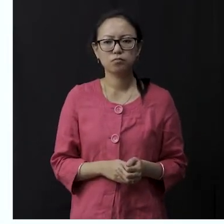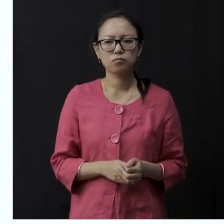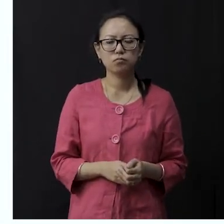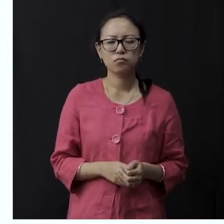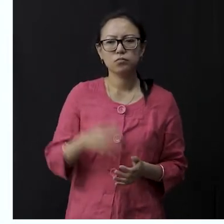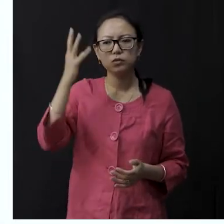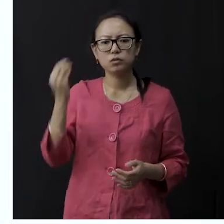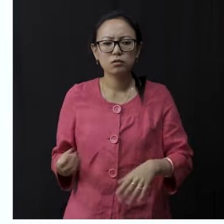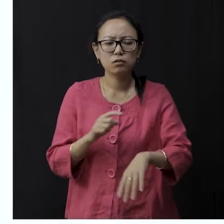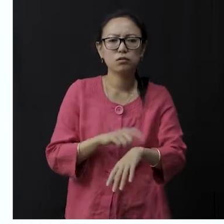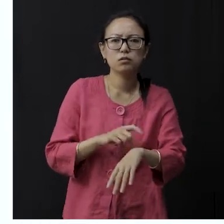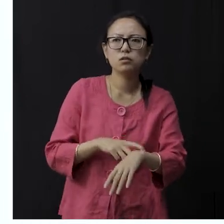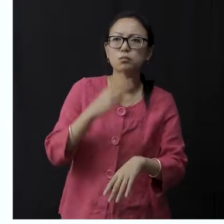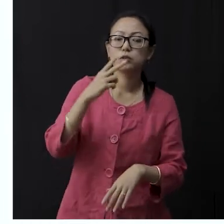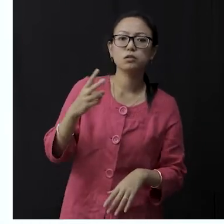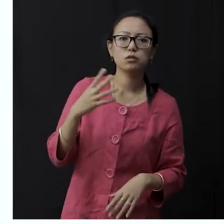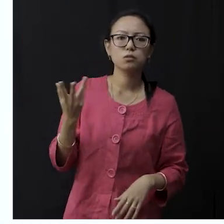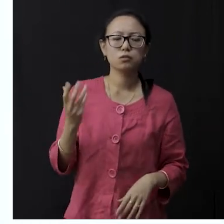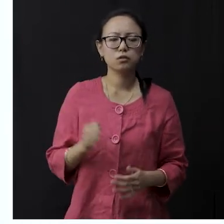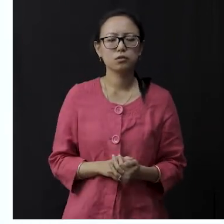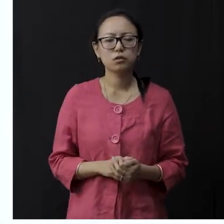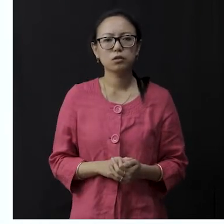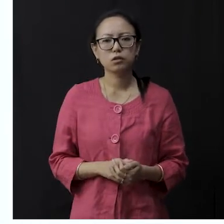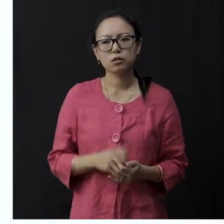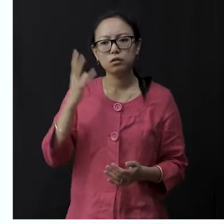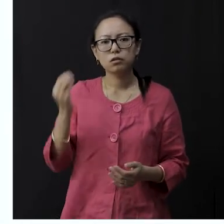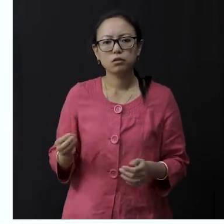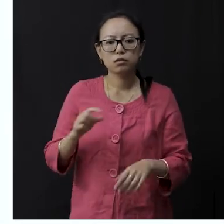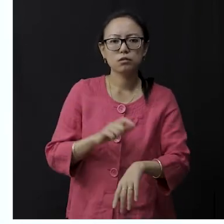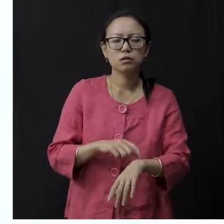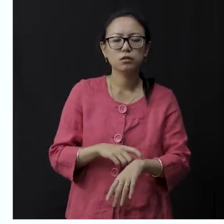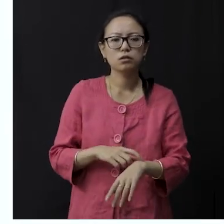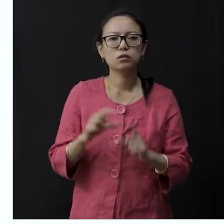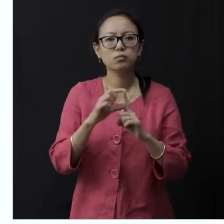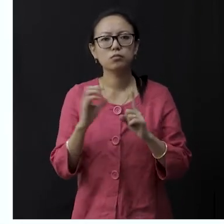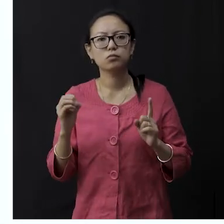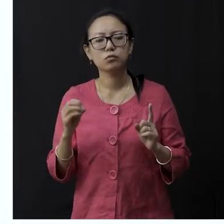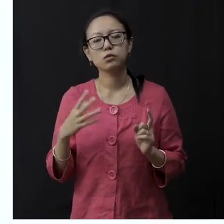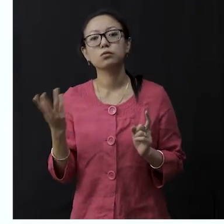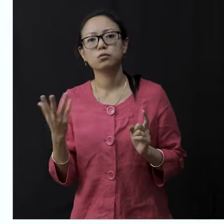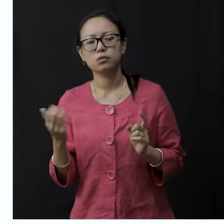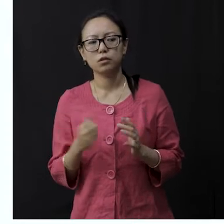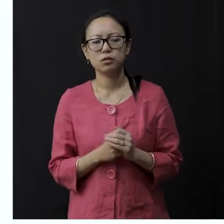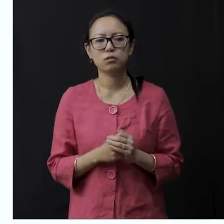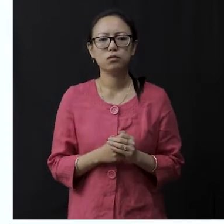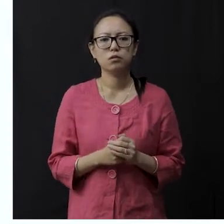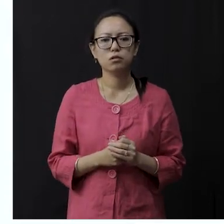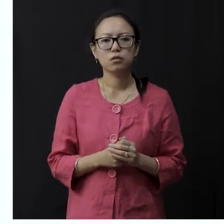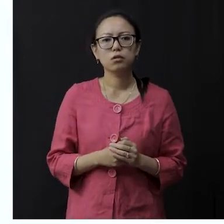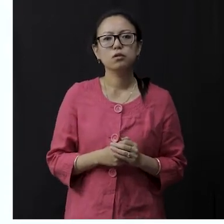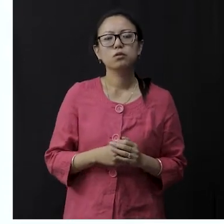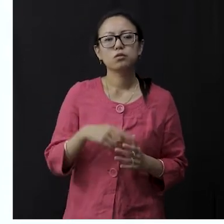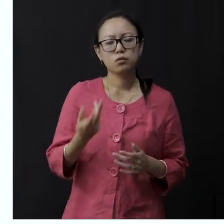right? What do we do at night? We usually sleep, right? So today's poem will be all about the dark